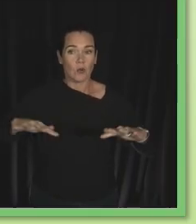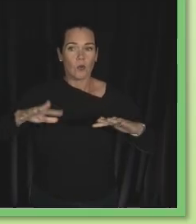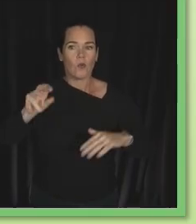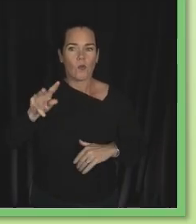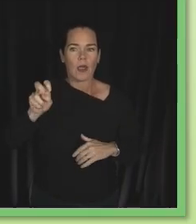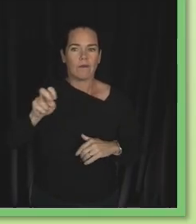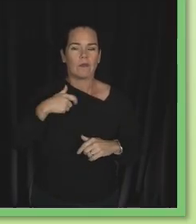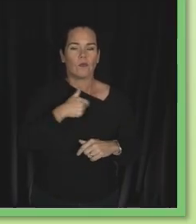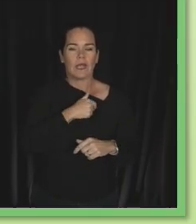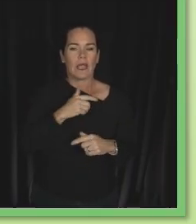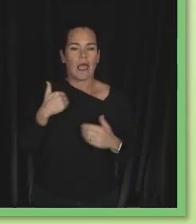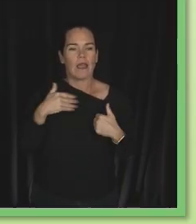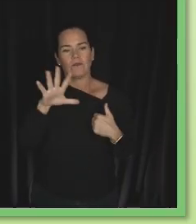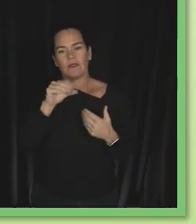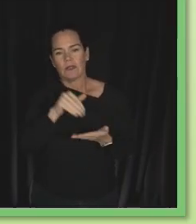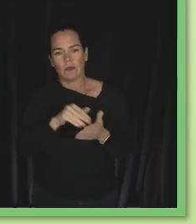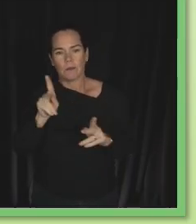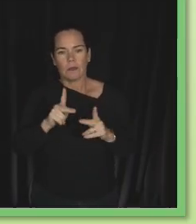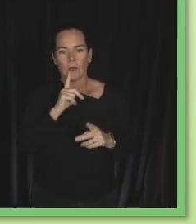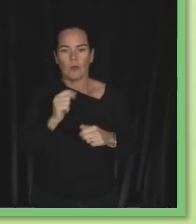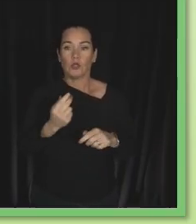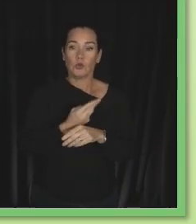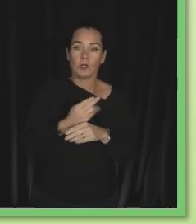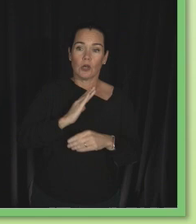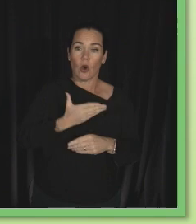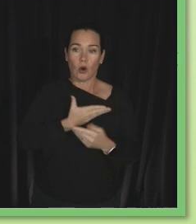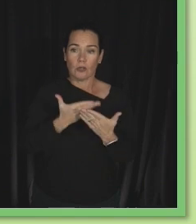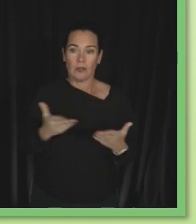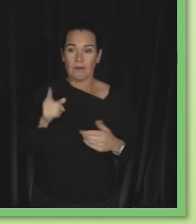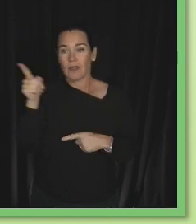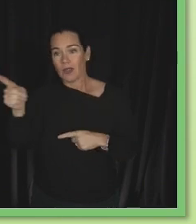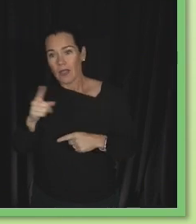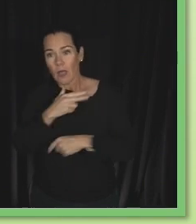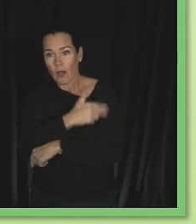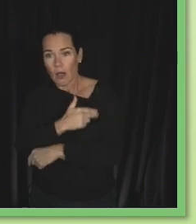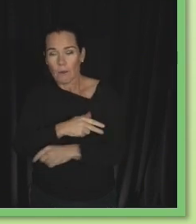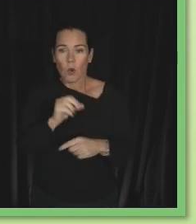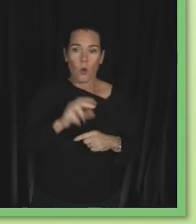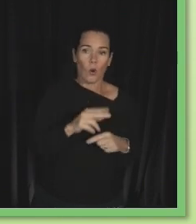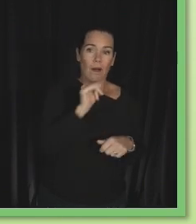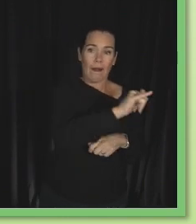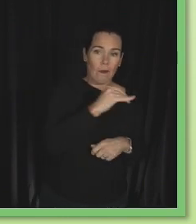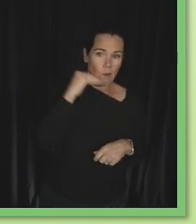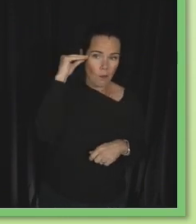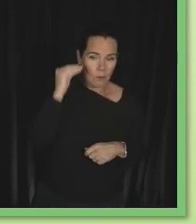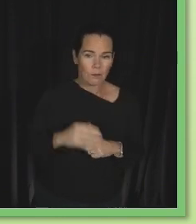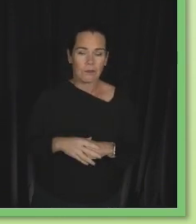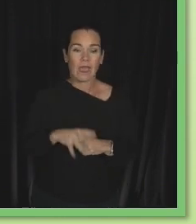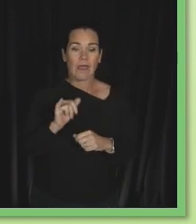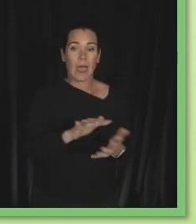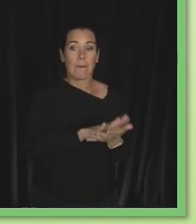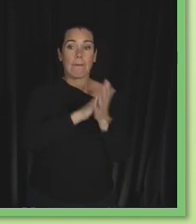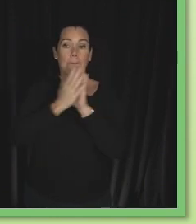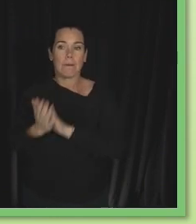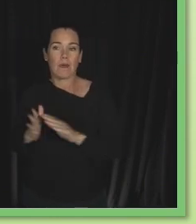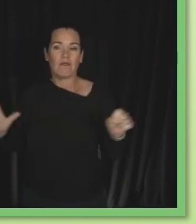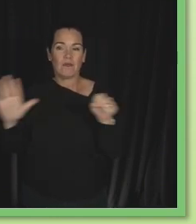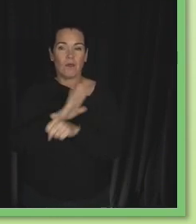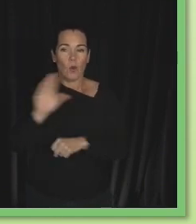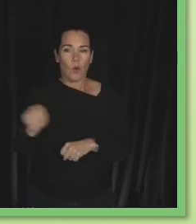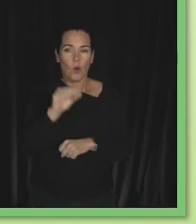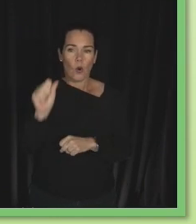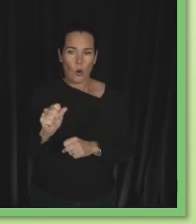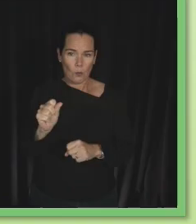systems, from isolation wards to critical care beds. What started as a crisis response evolved into a full-fledged open source